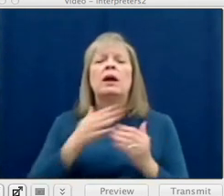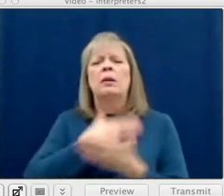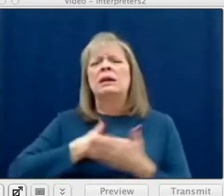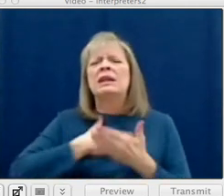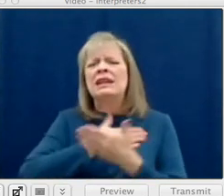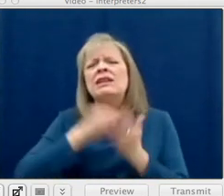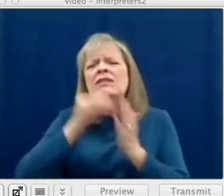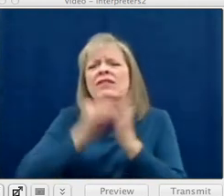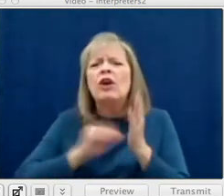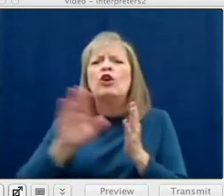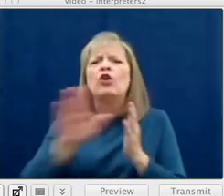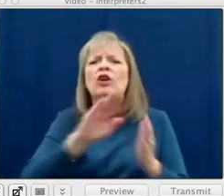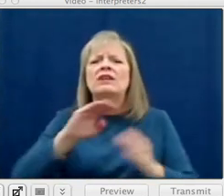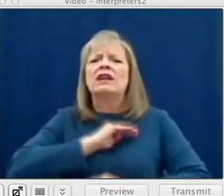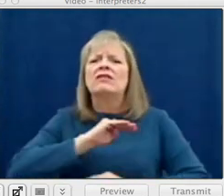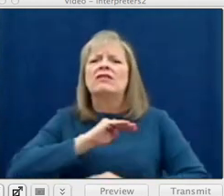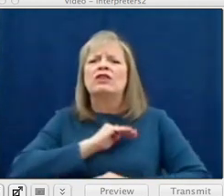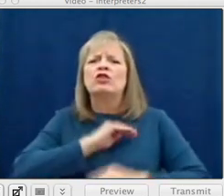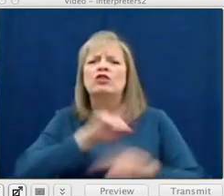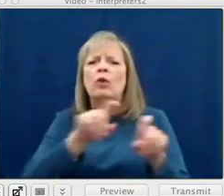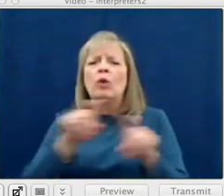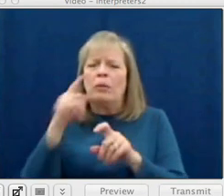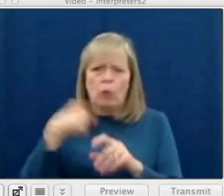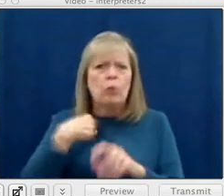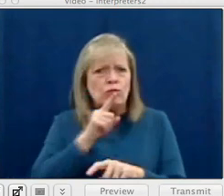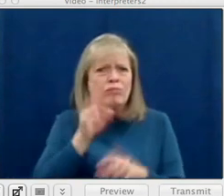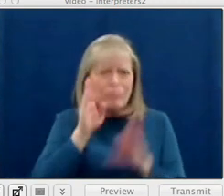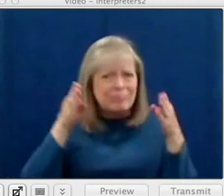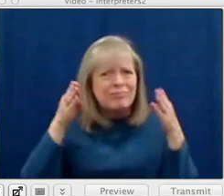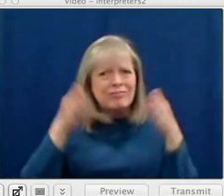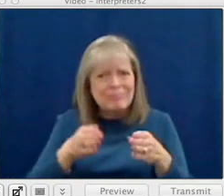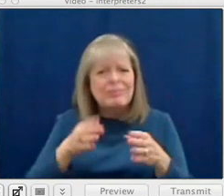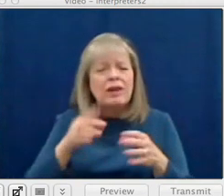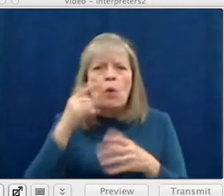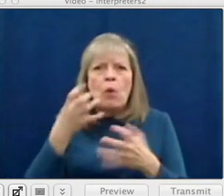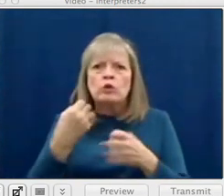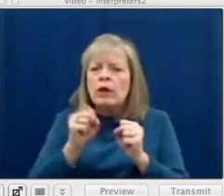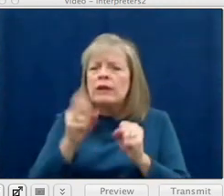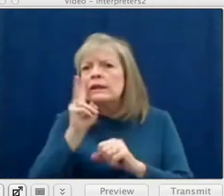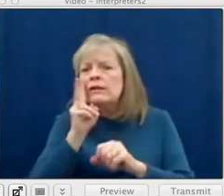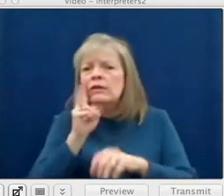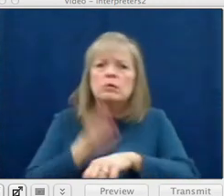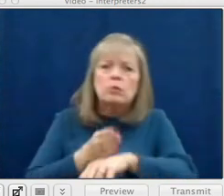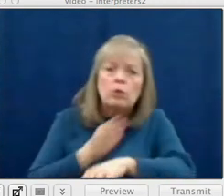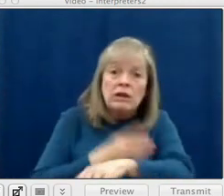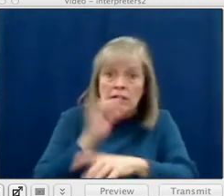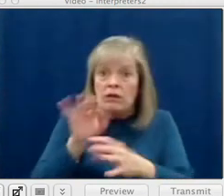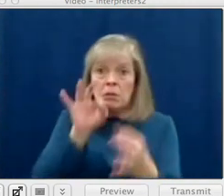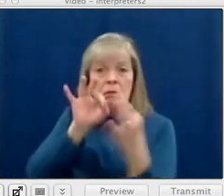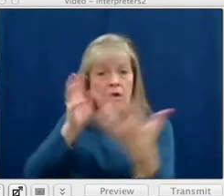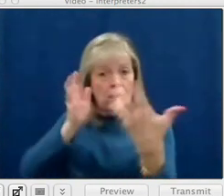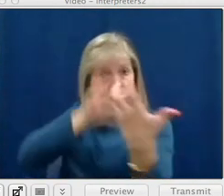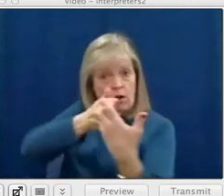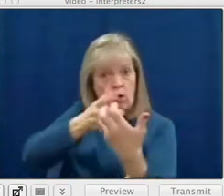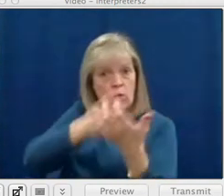do listen to those, and we try our best to make sure that this event is exactly what you guys need and